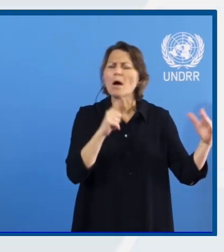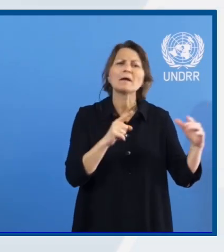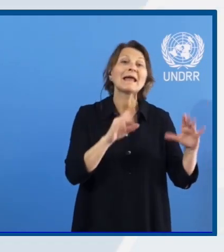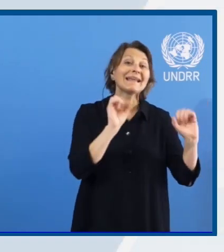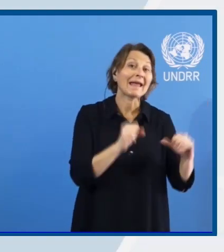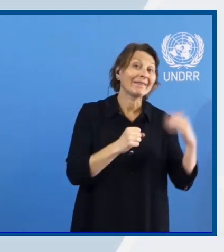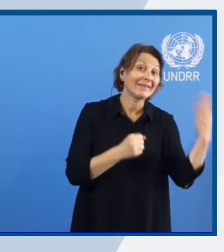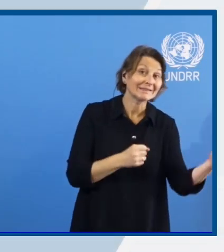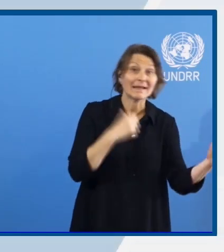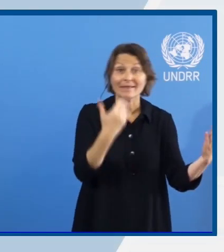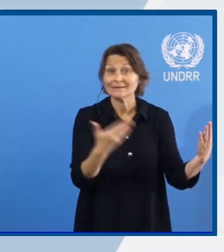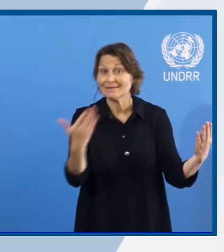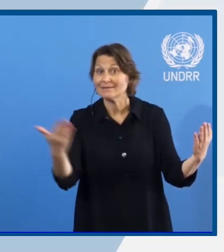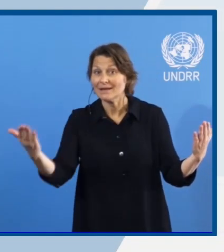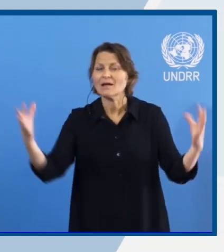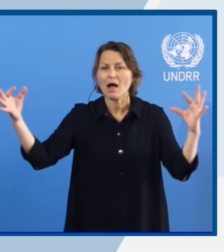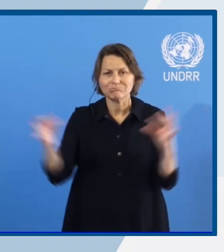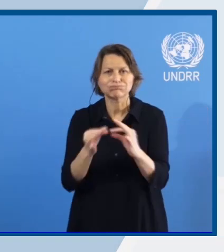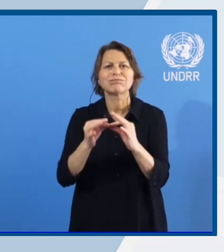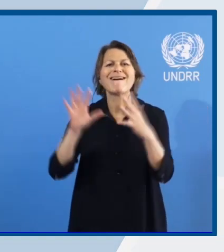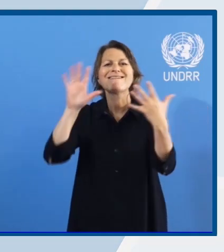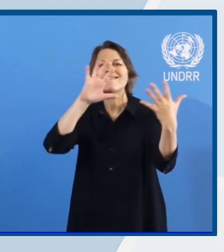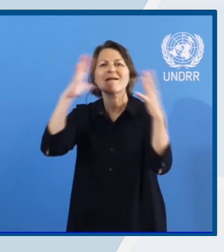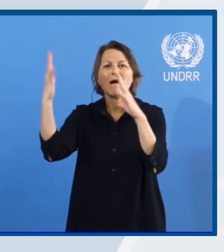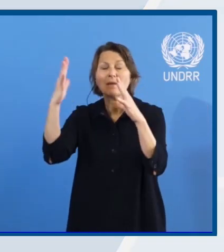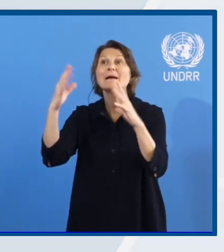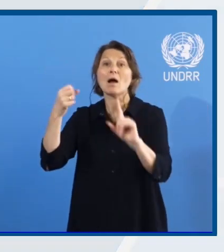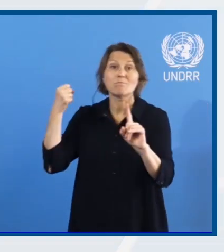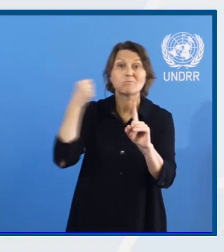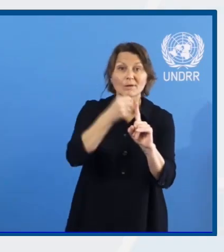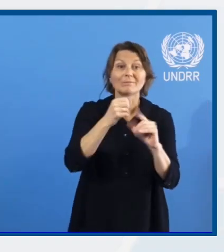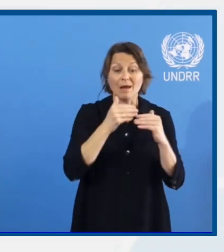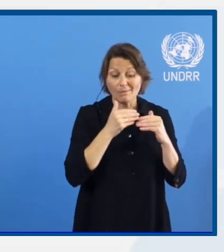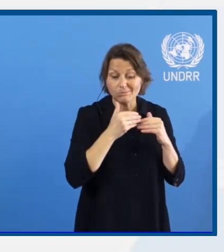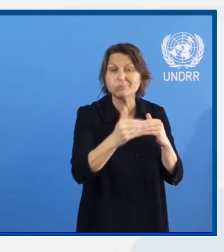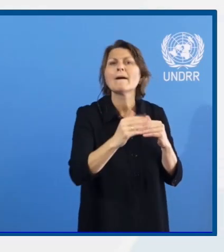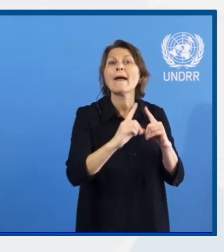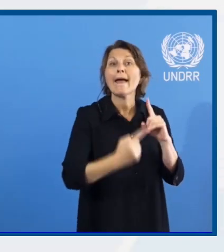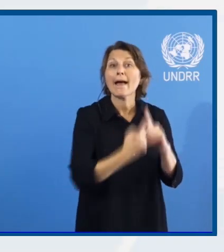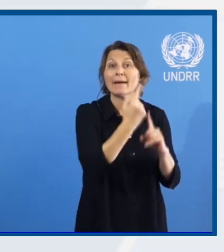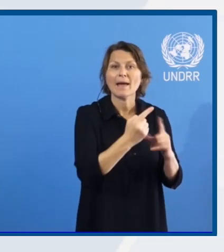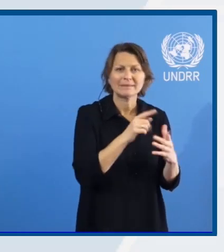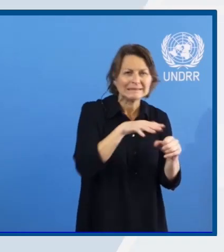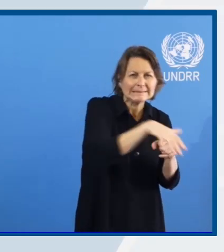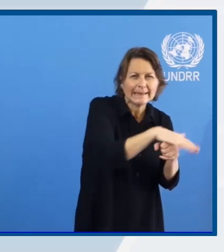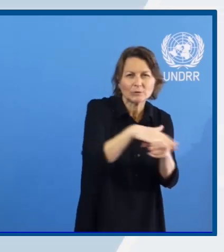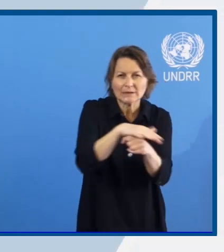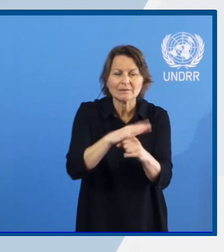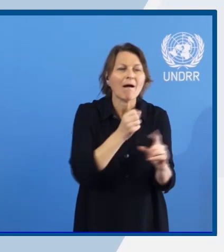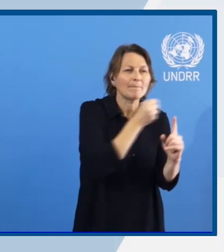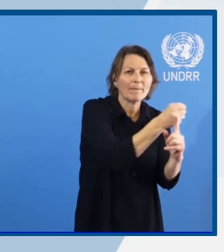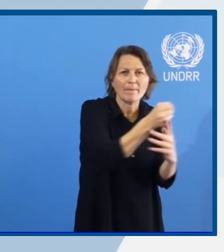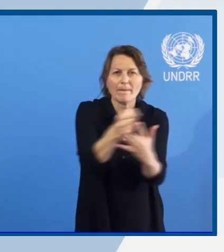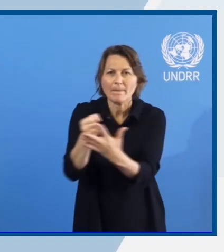projections for climate change impacts on key sectors up to the year 2100. And each of these